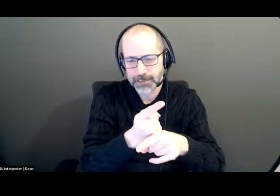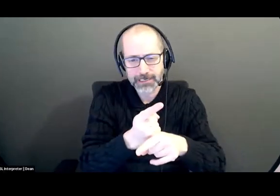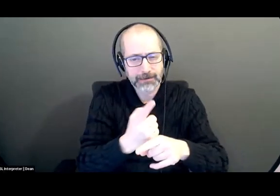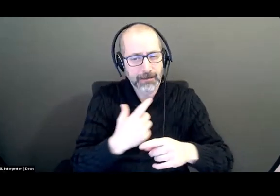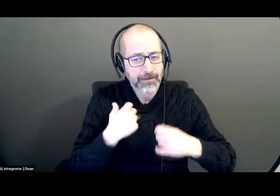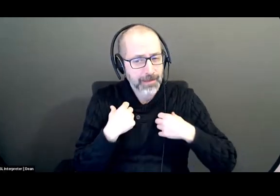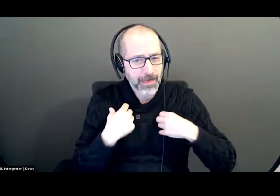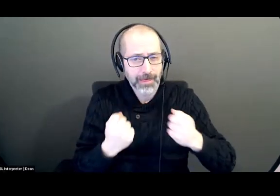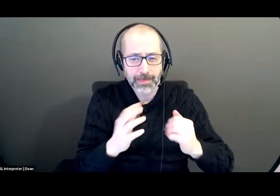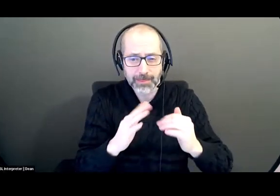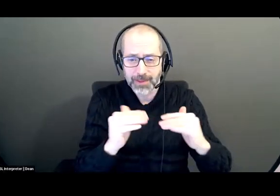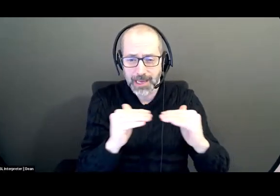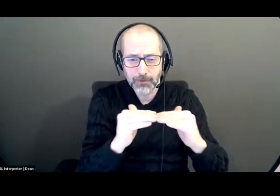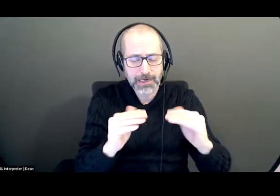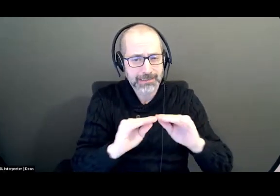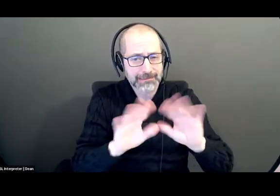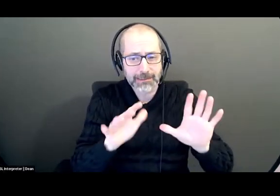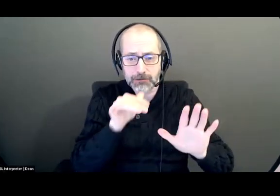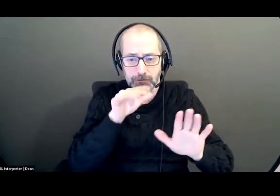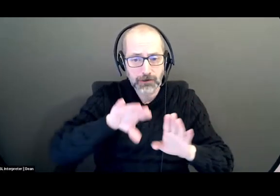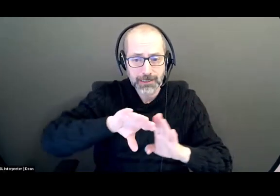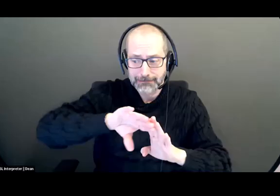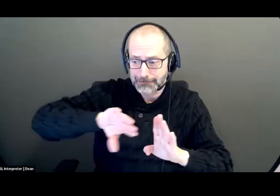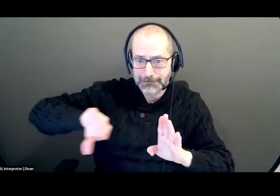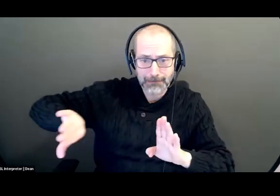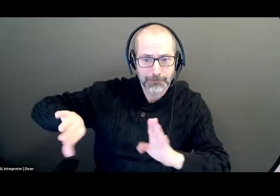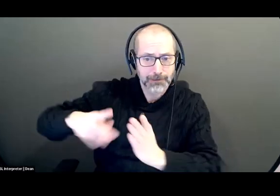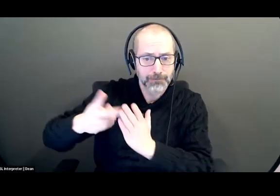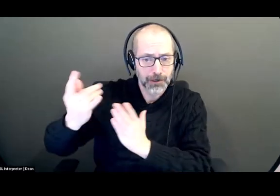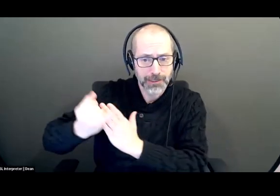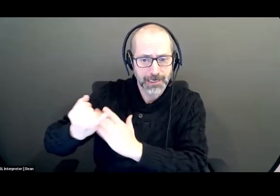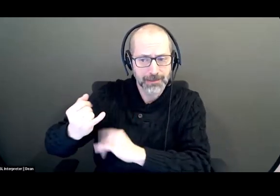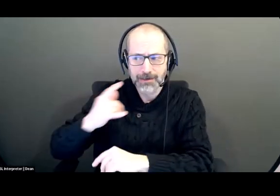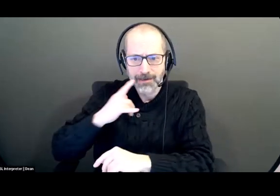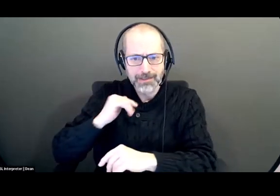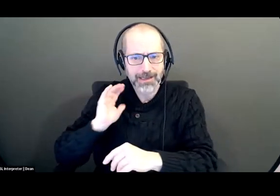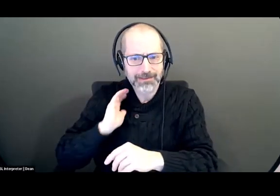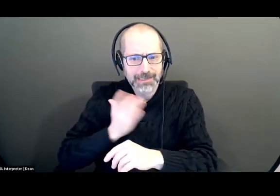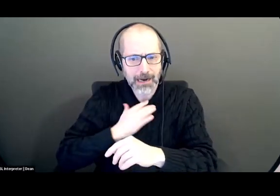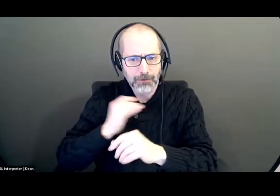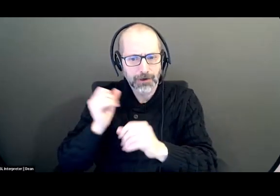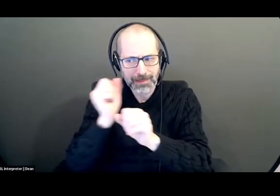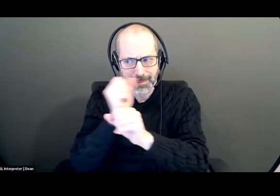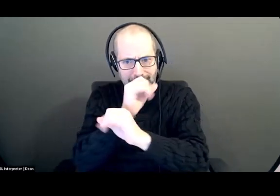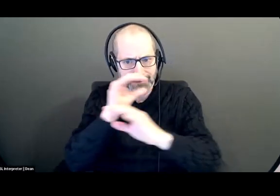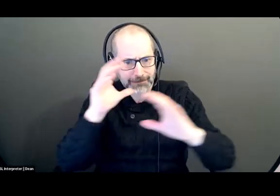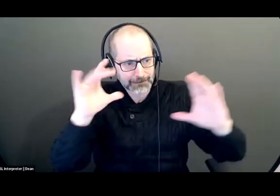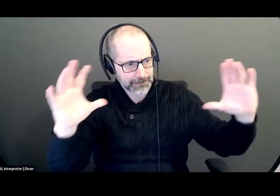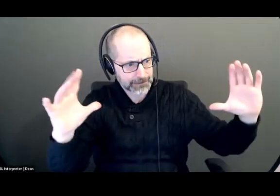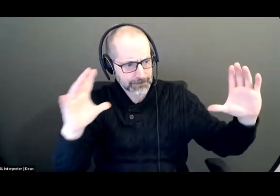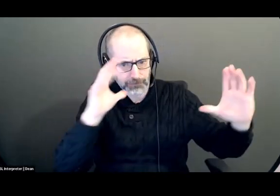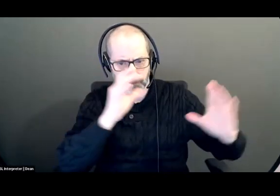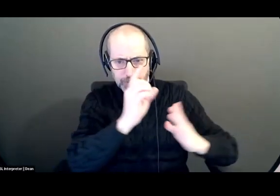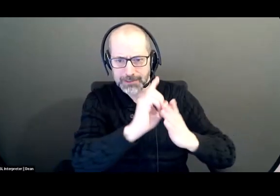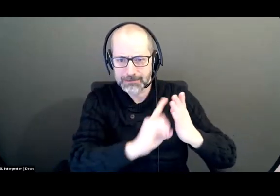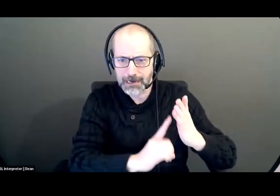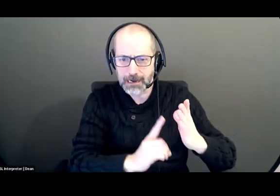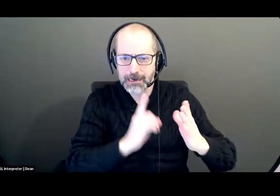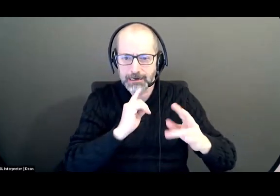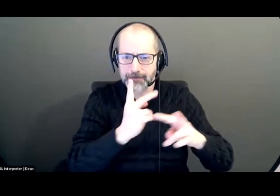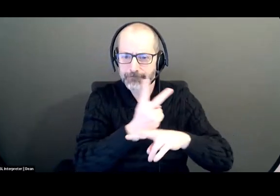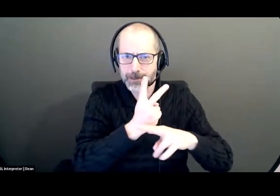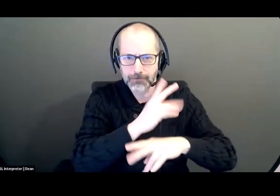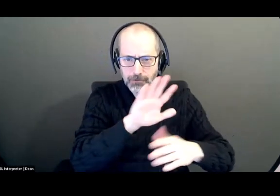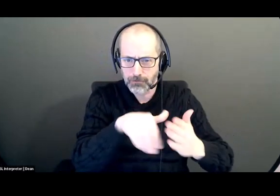with people, not for them. Lindy and Michelle, you brought us face to face today with what happens